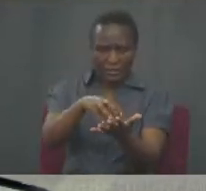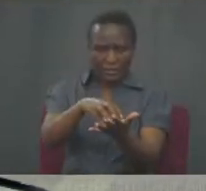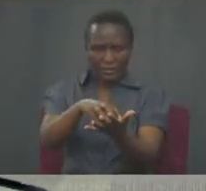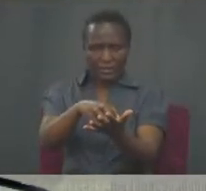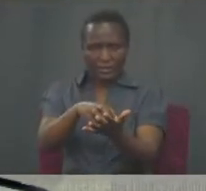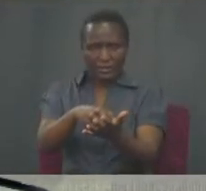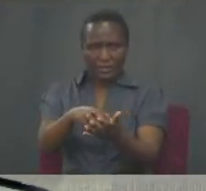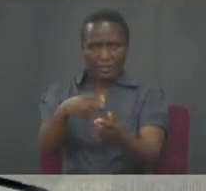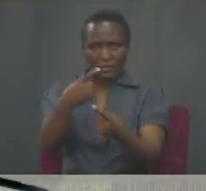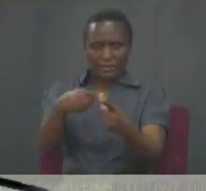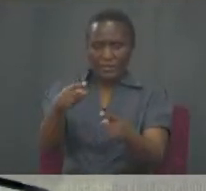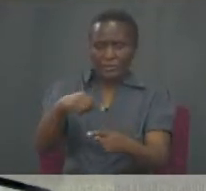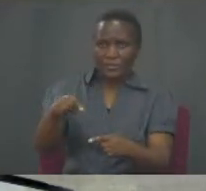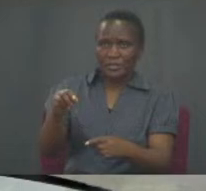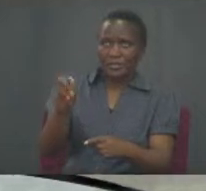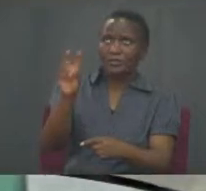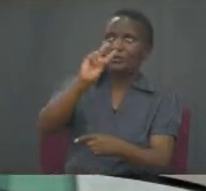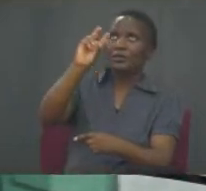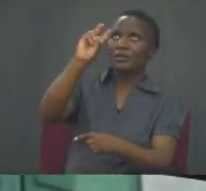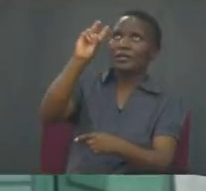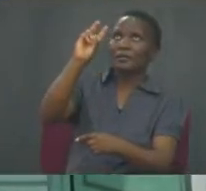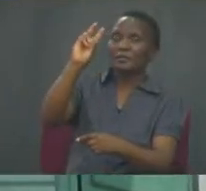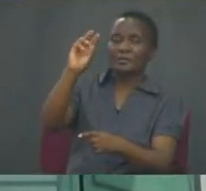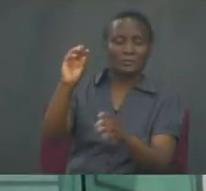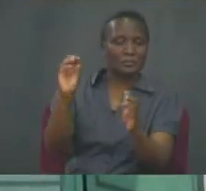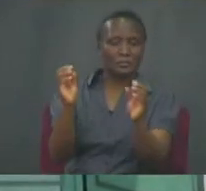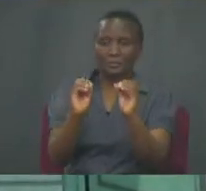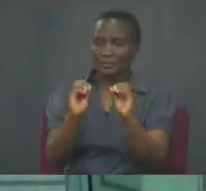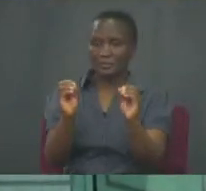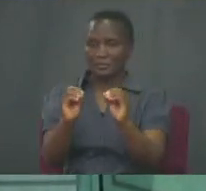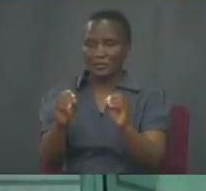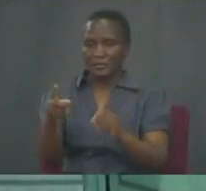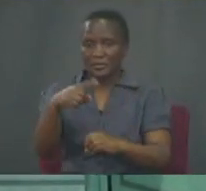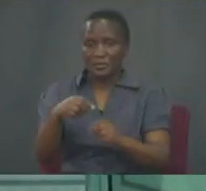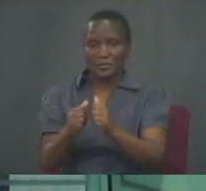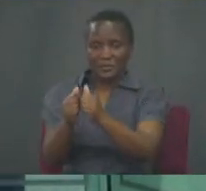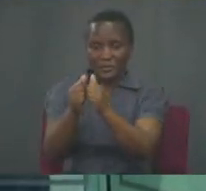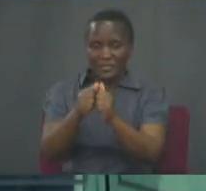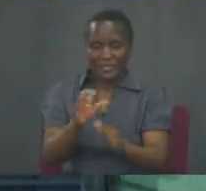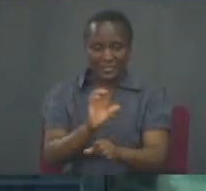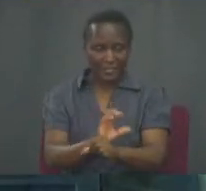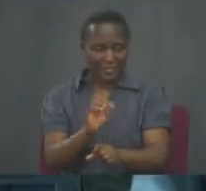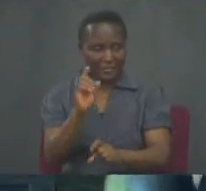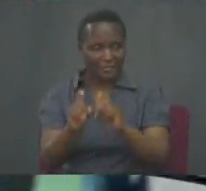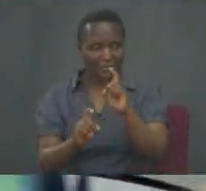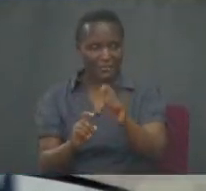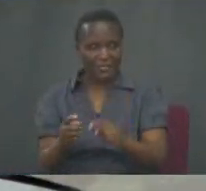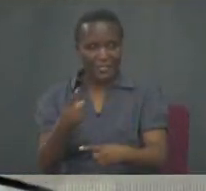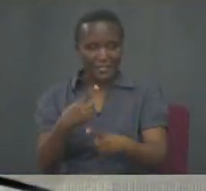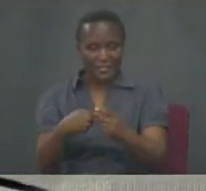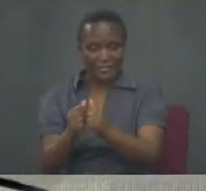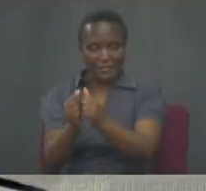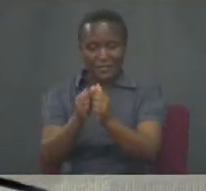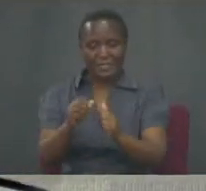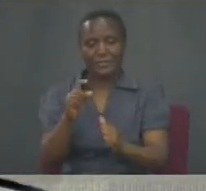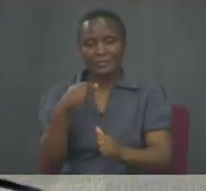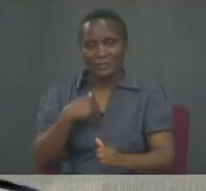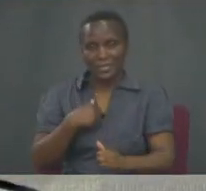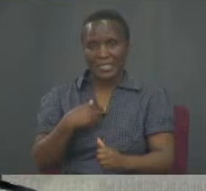but we don't look up. Are we together, church? Come with me to the book of Deuteronomy chapter